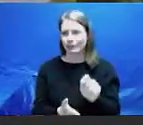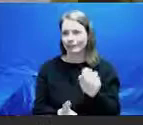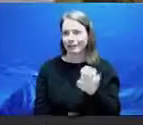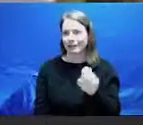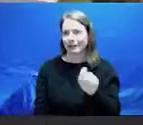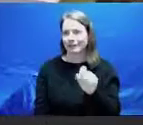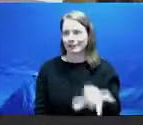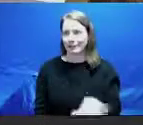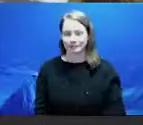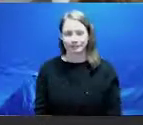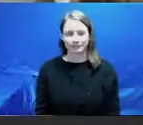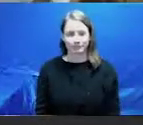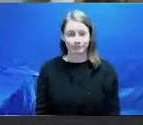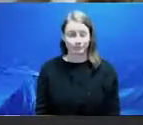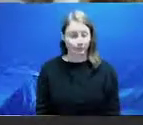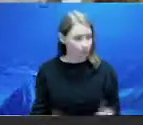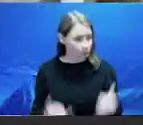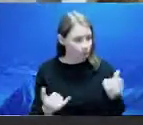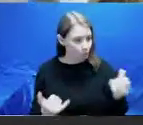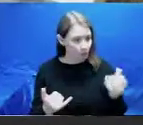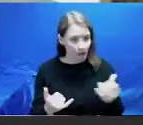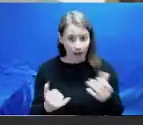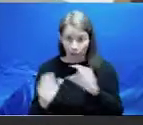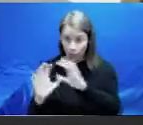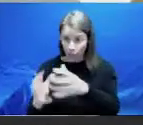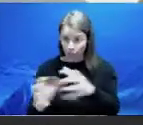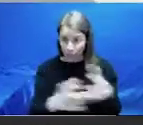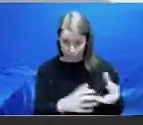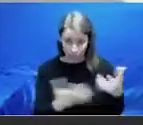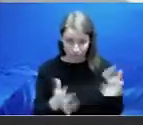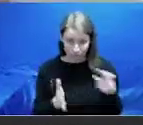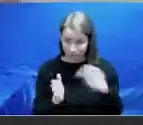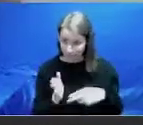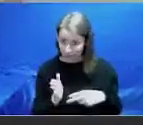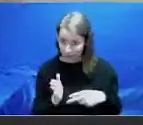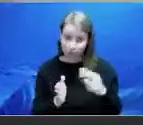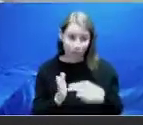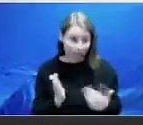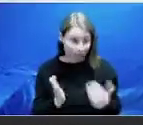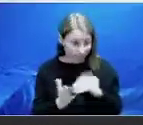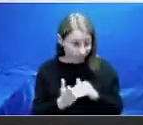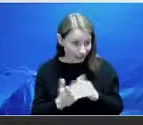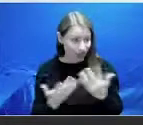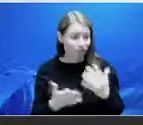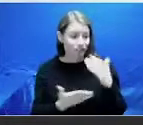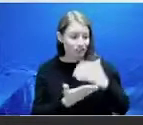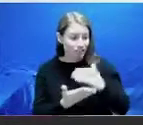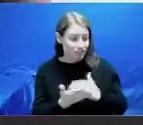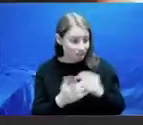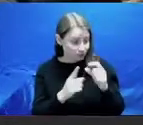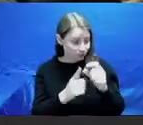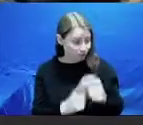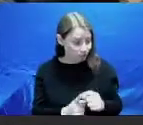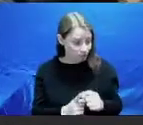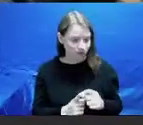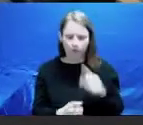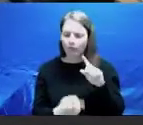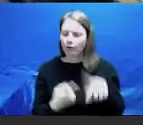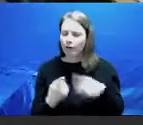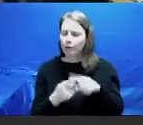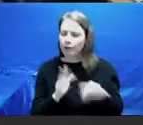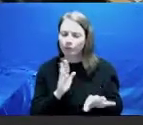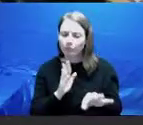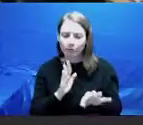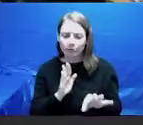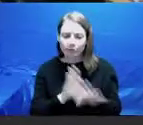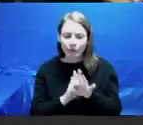of you. So you read it, you reread it, you've got your words listed, okay? When you look at your key words,